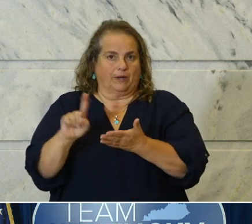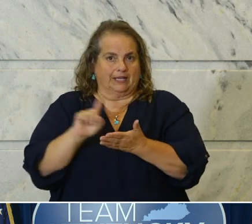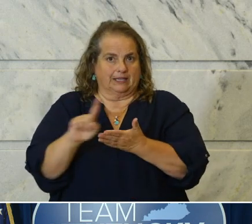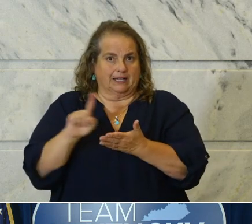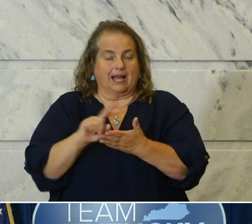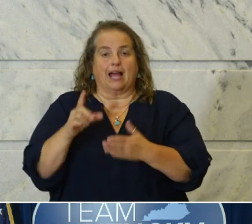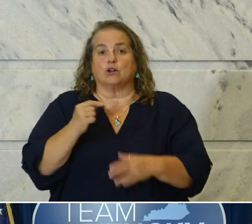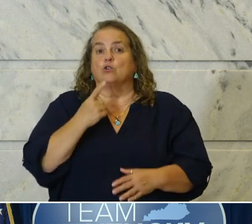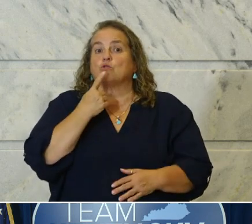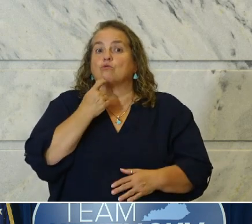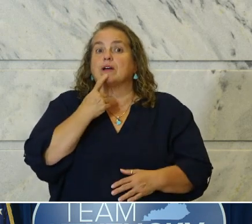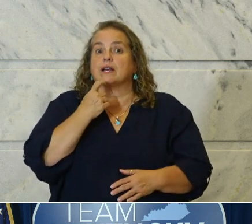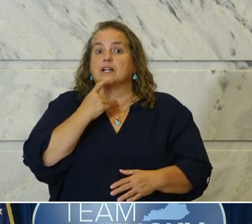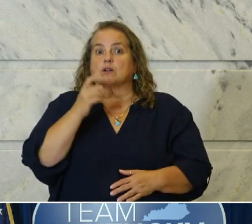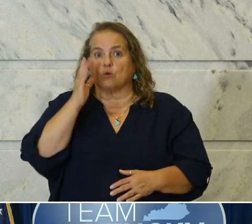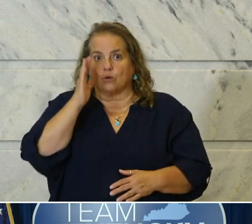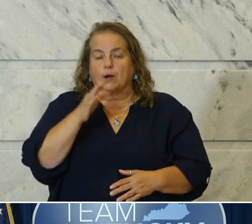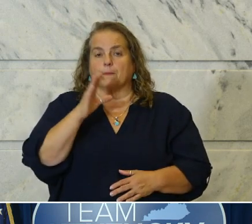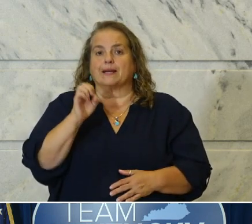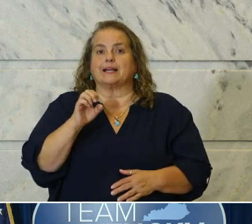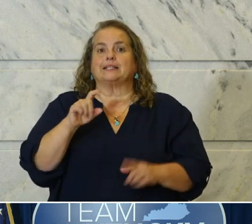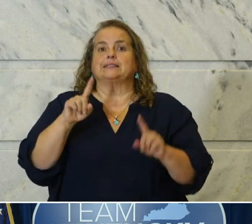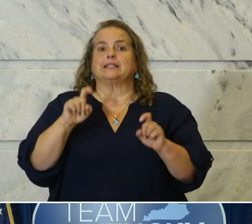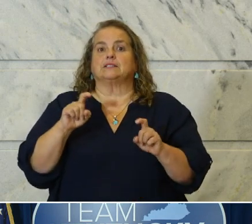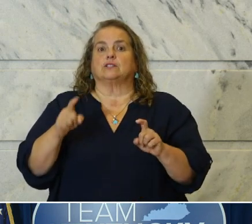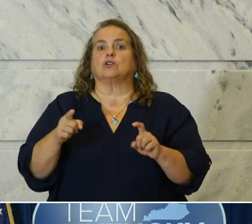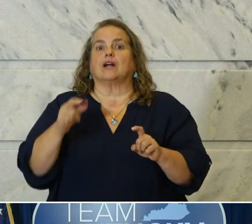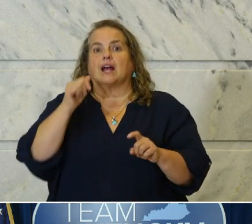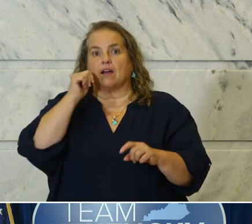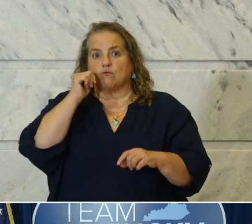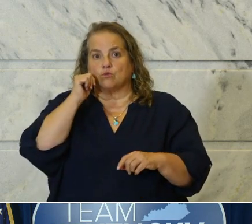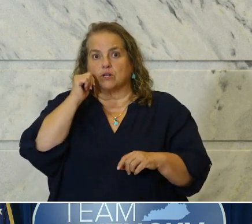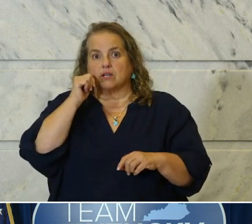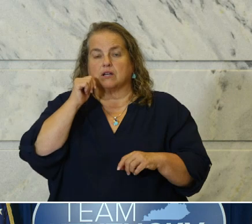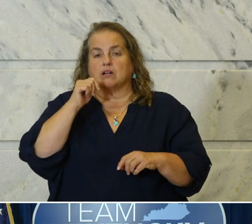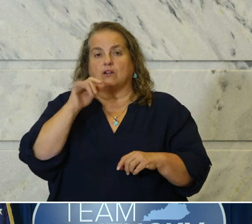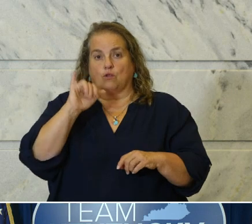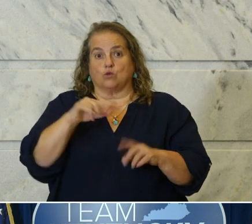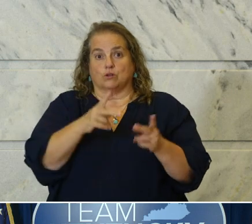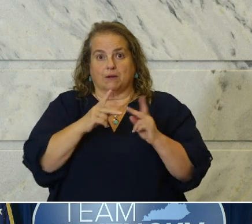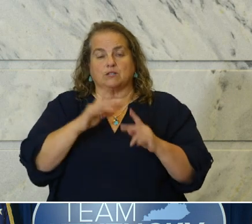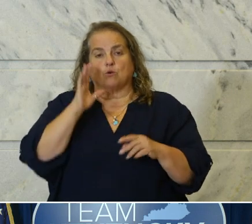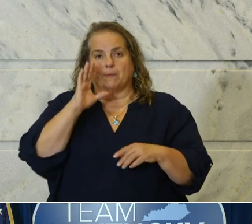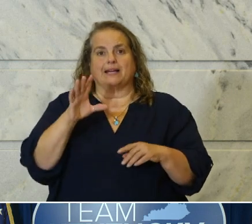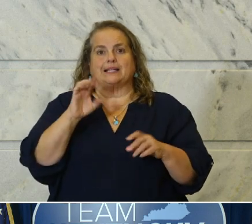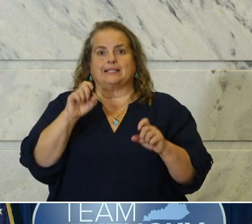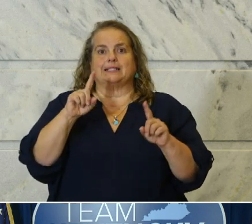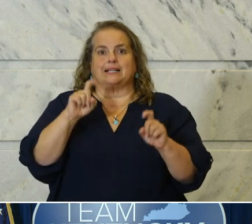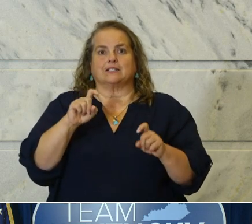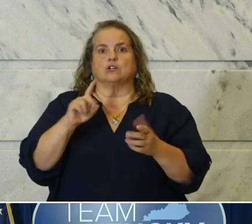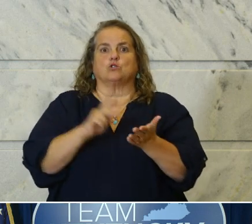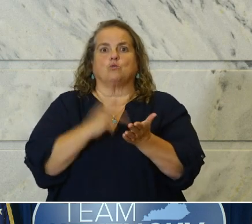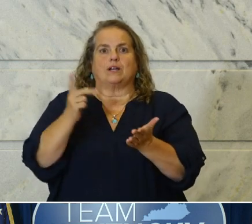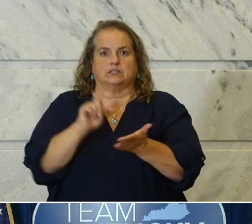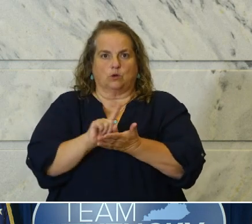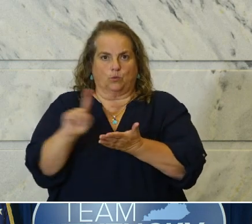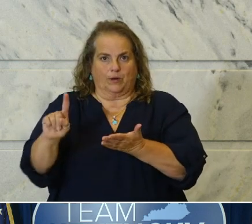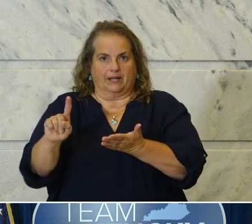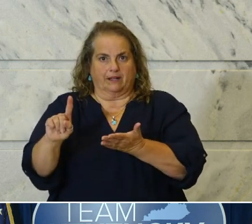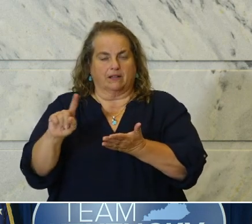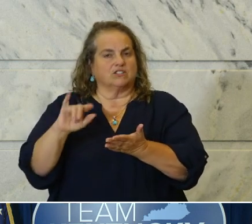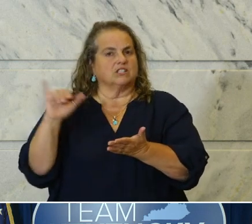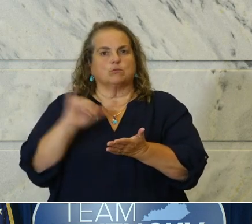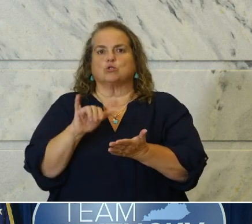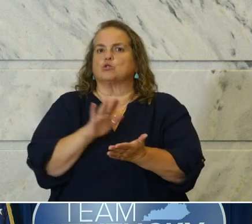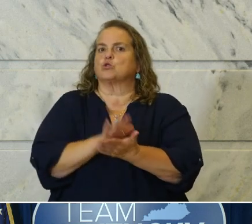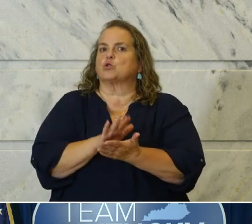the red counties will be asking for those counties to be tested, those facilities in those counties to be tested twice a week. Just like